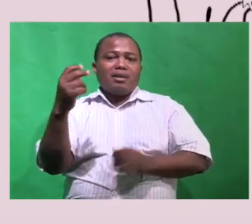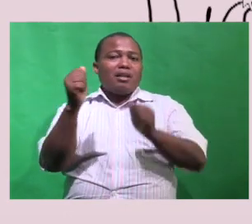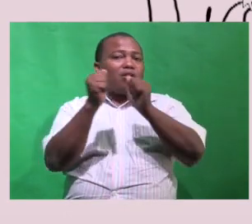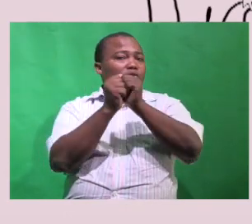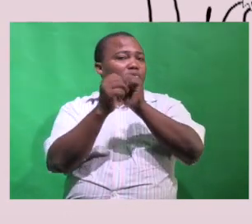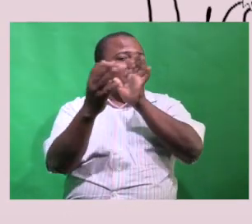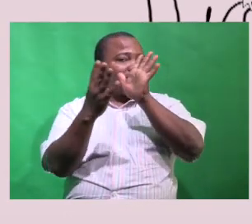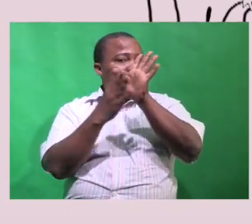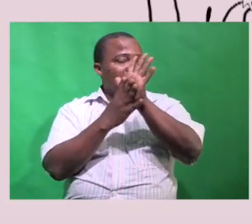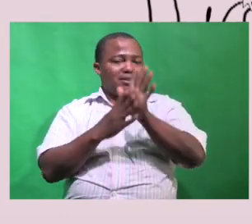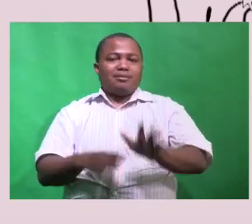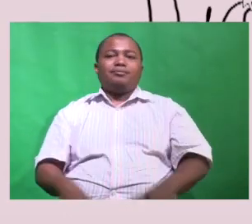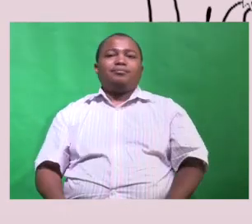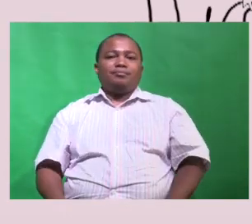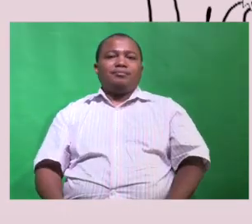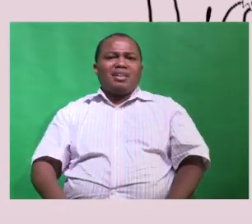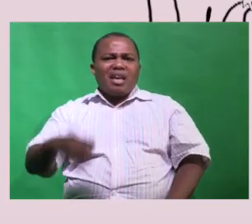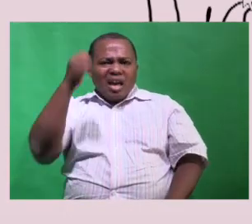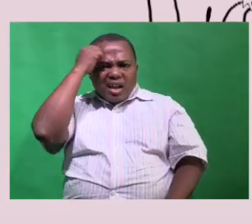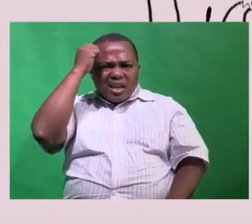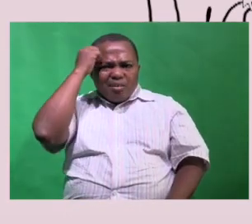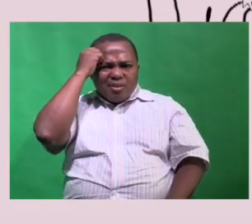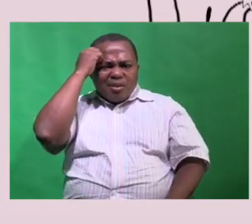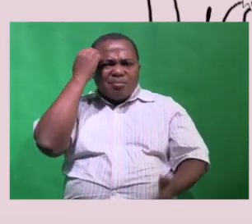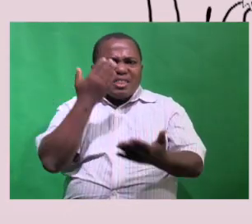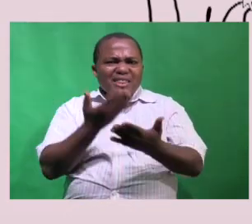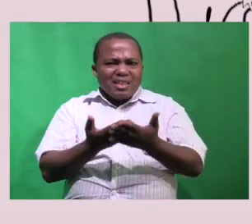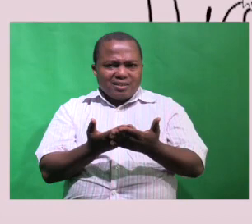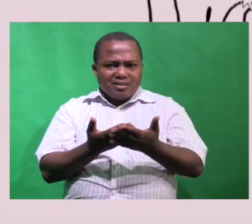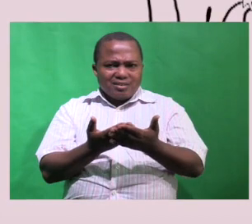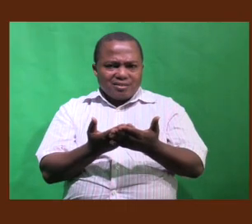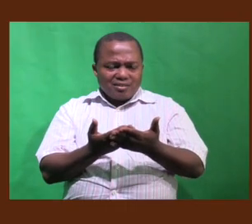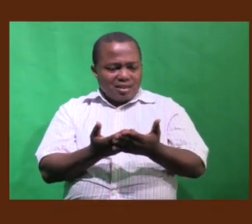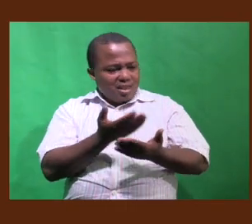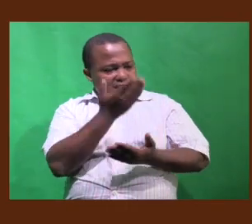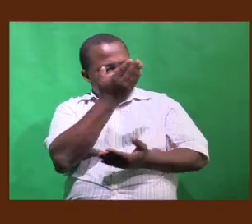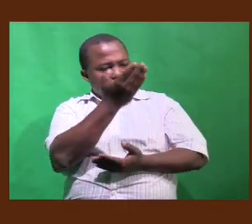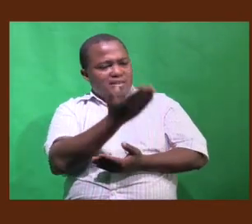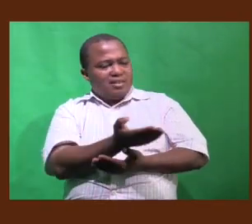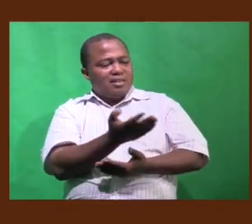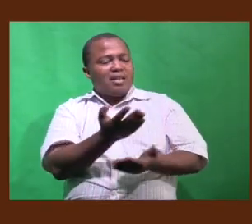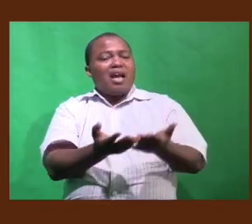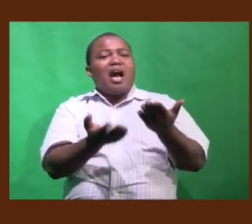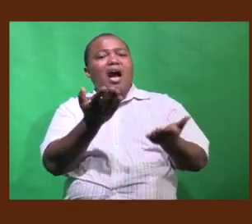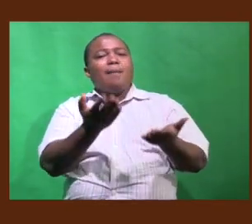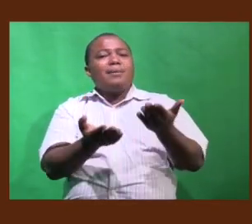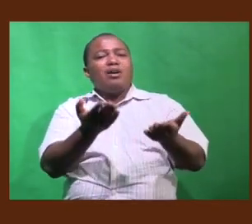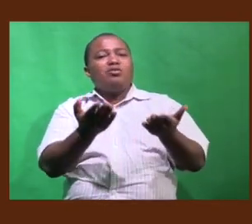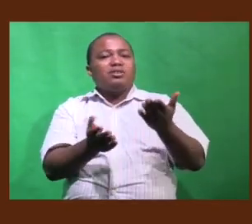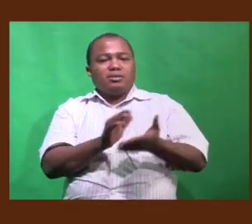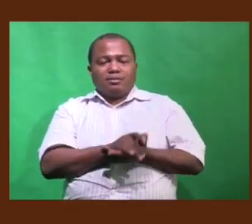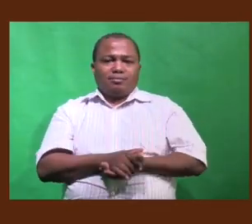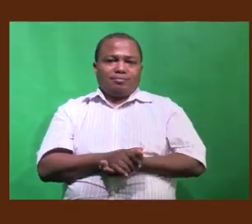2018. Remember that this amount